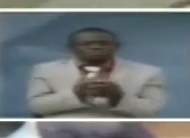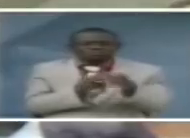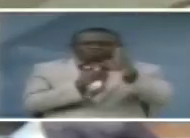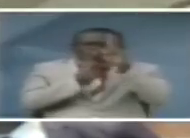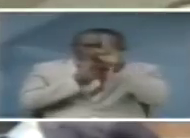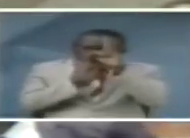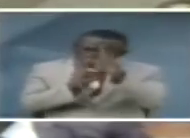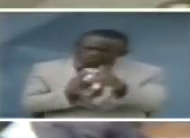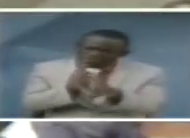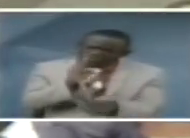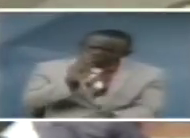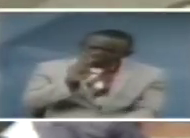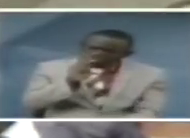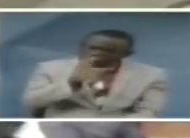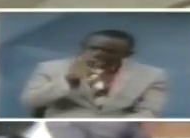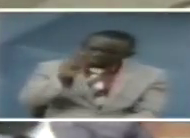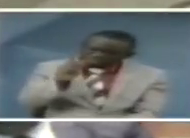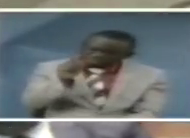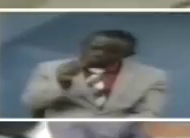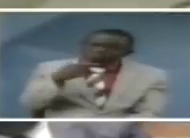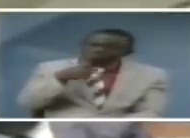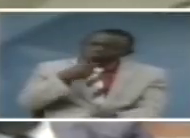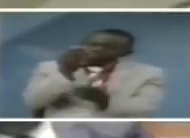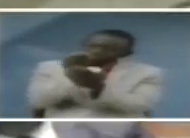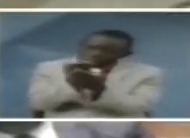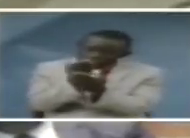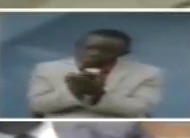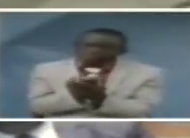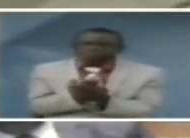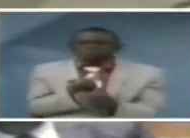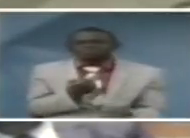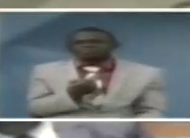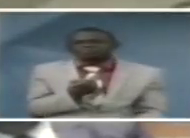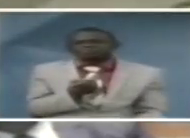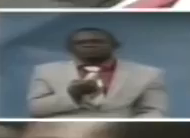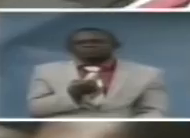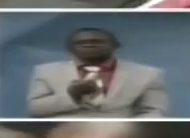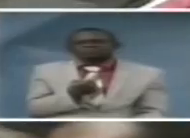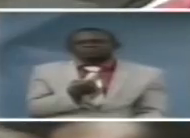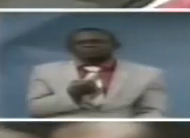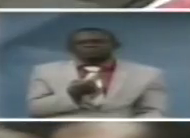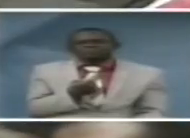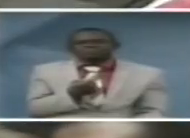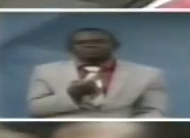basis, I propose, Honorable Kambwidi, I propose